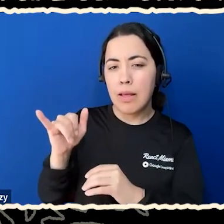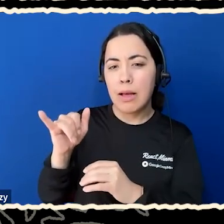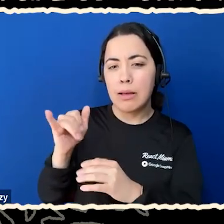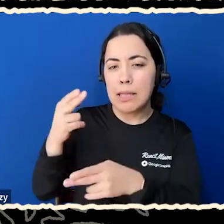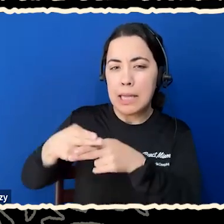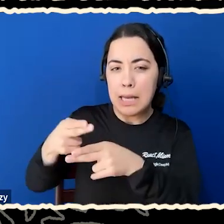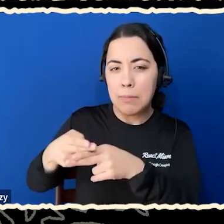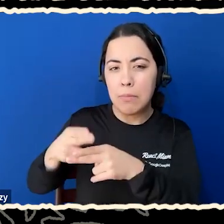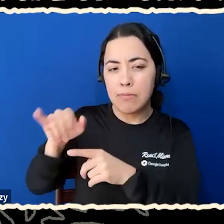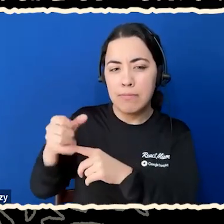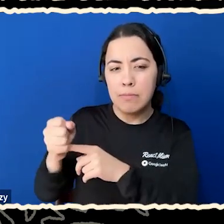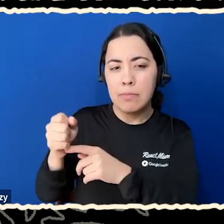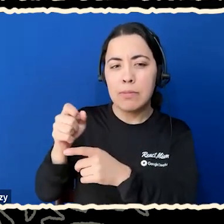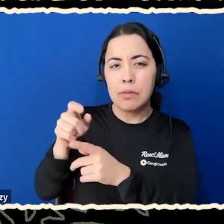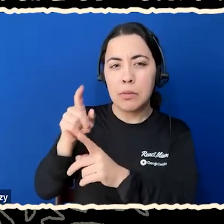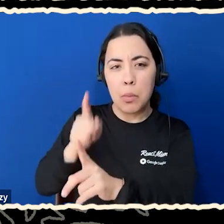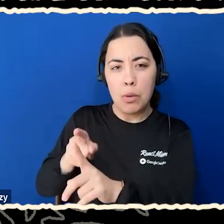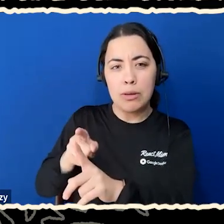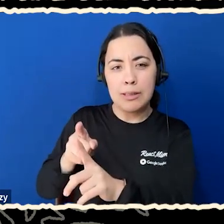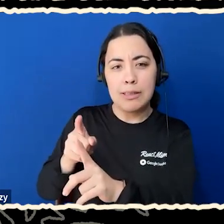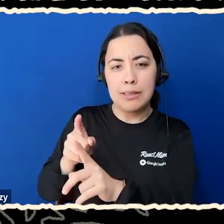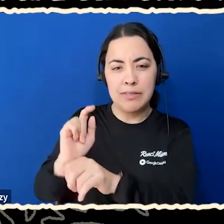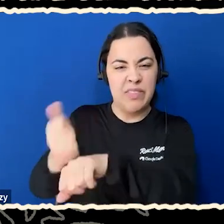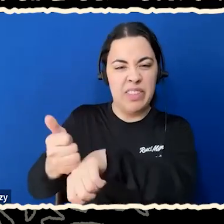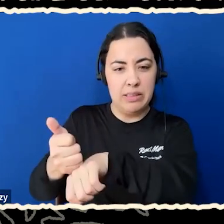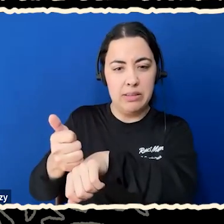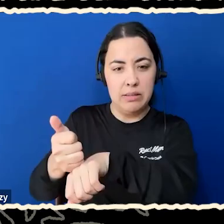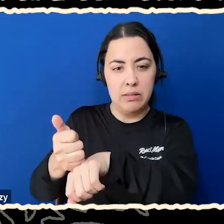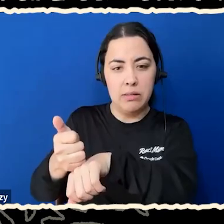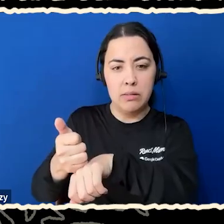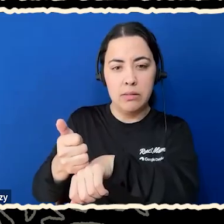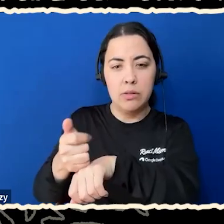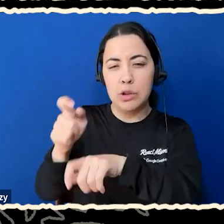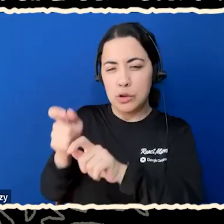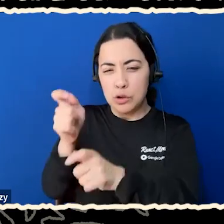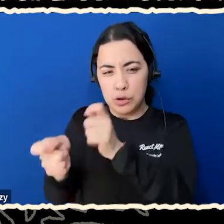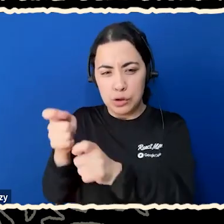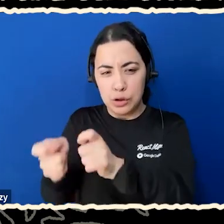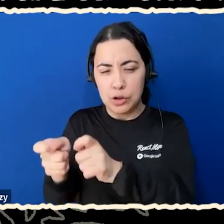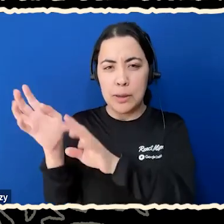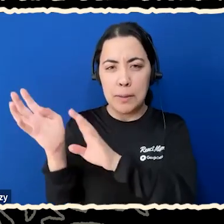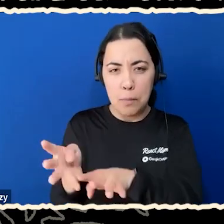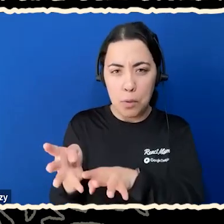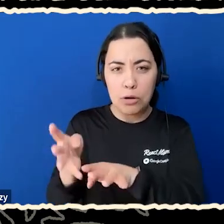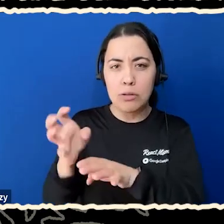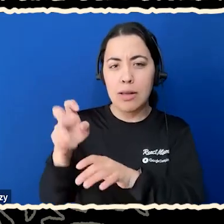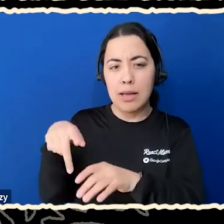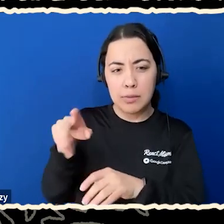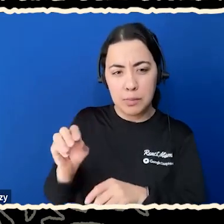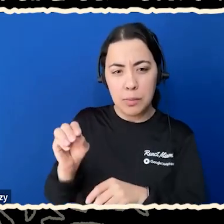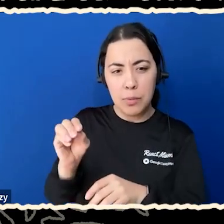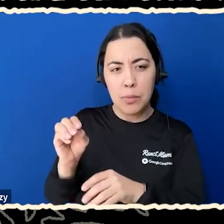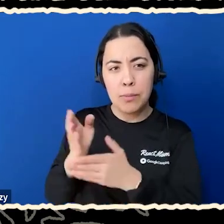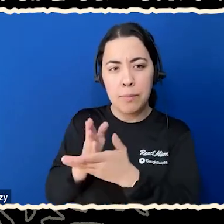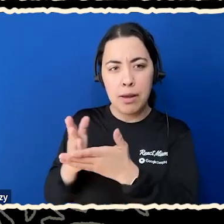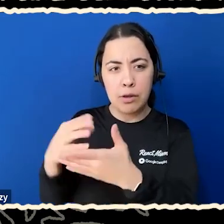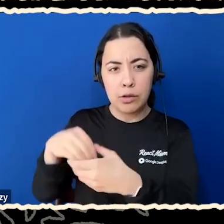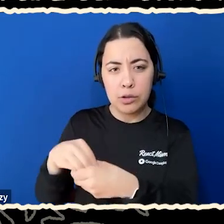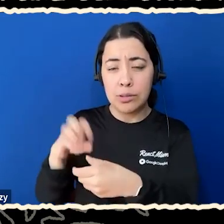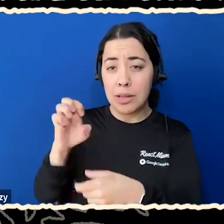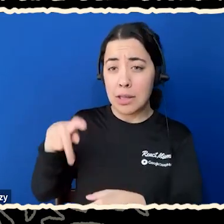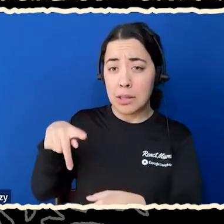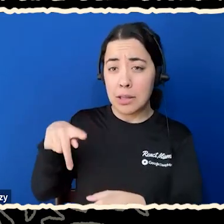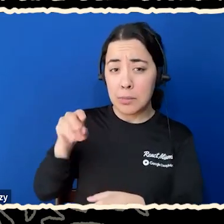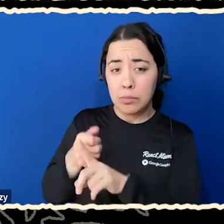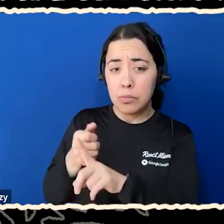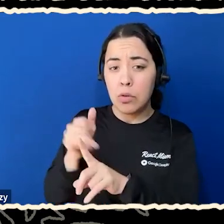is something that needs to change. You need to import Expo packages. And the hardest part is actually that Expo is also